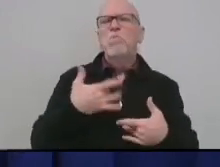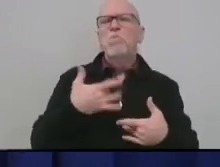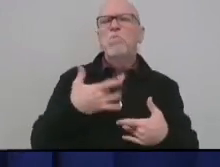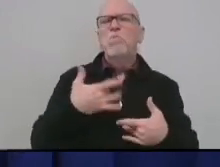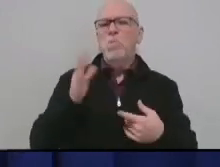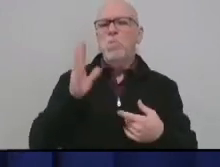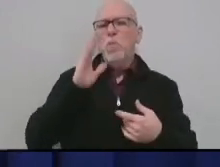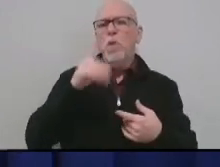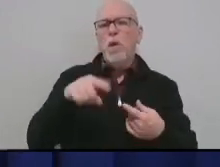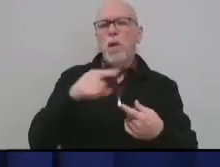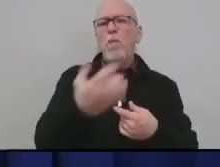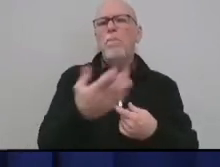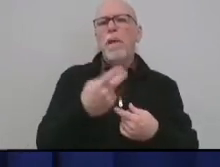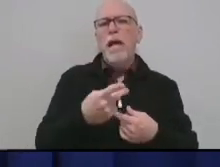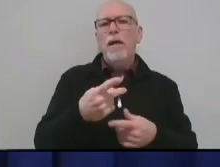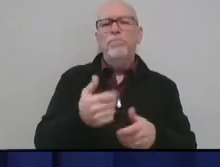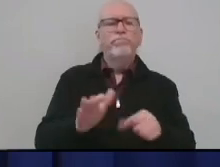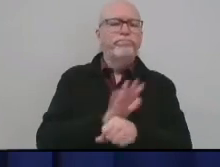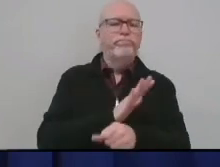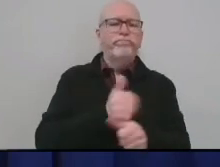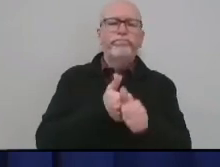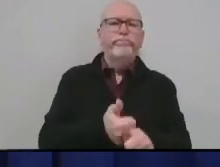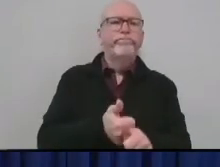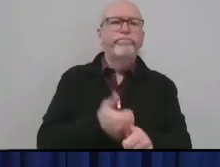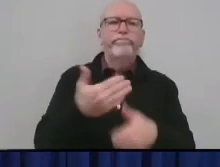and full vaccination partner of ours.